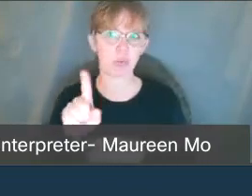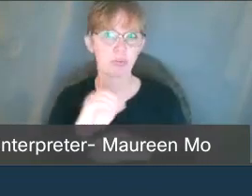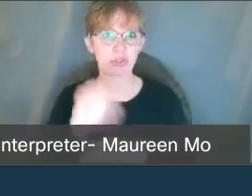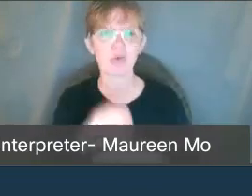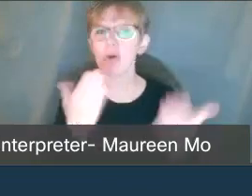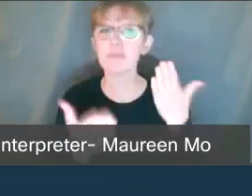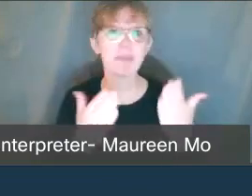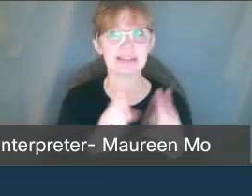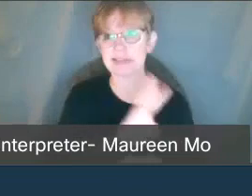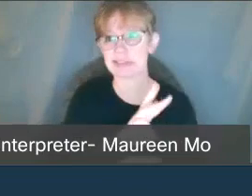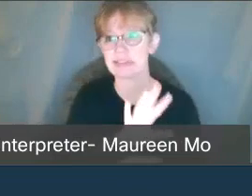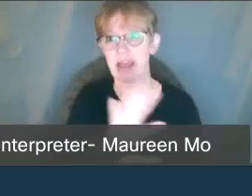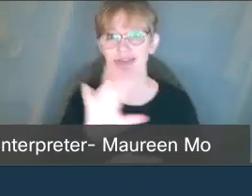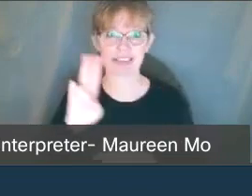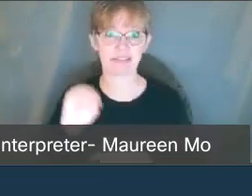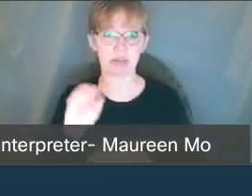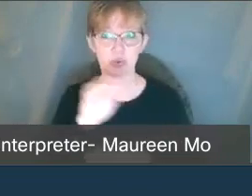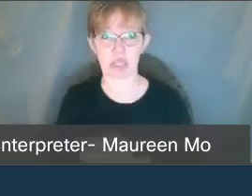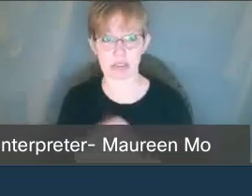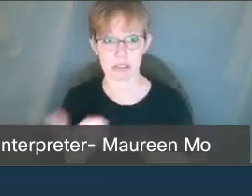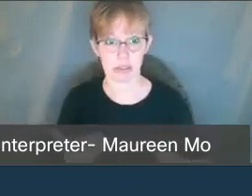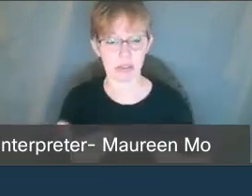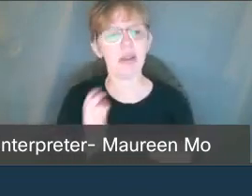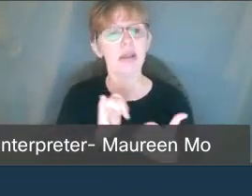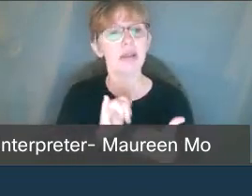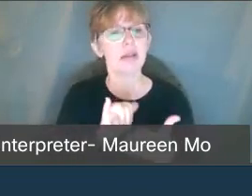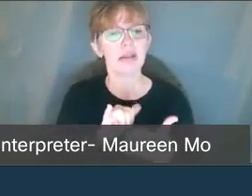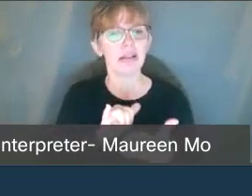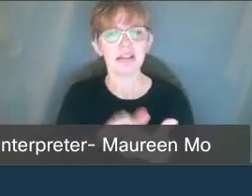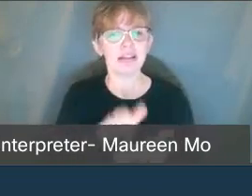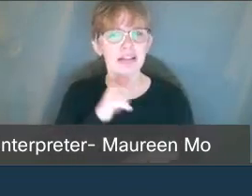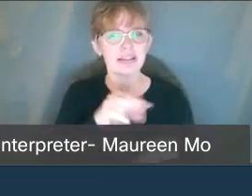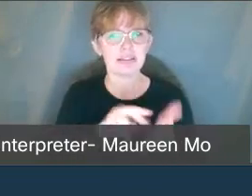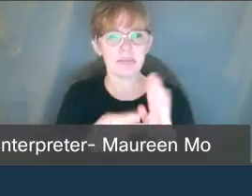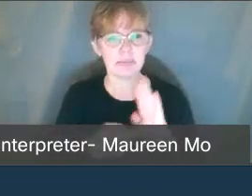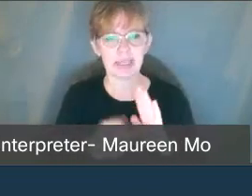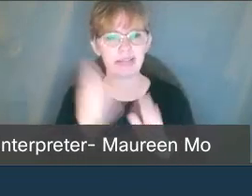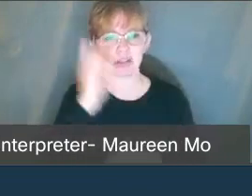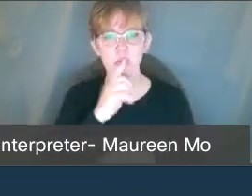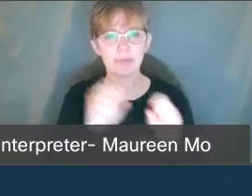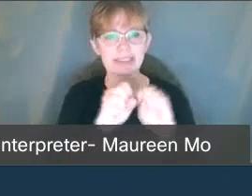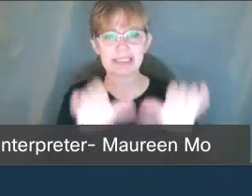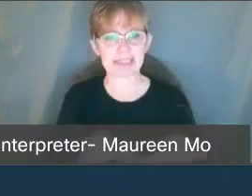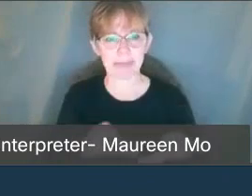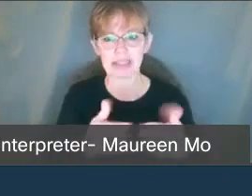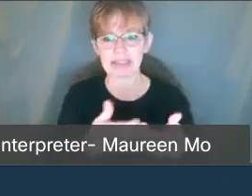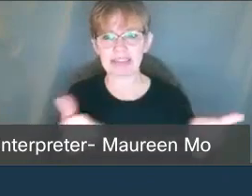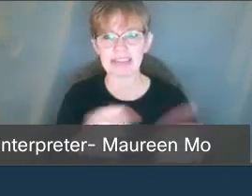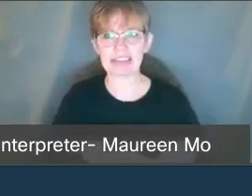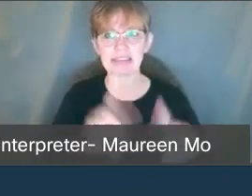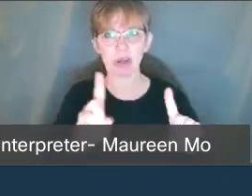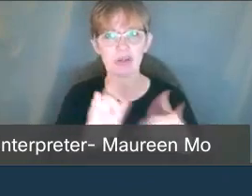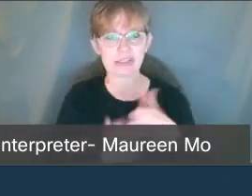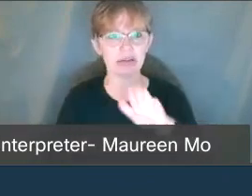it's 65% and 70%, that doesn't mean that there's actually going to be systemic disparities that come out of the use